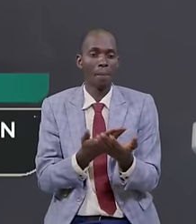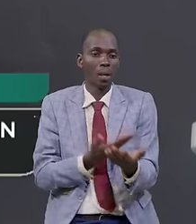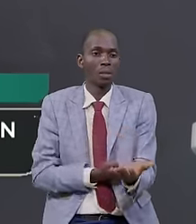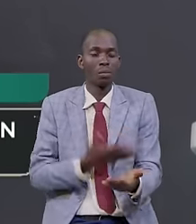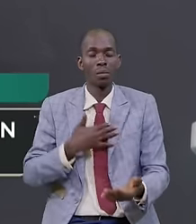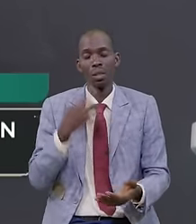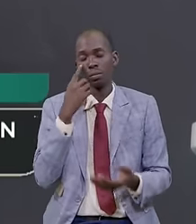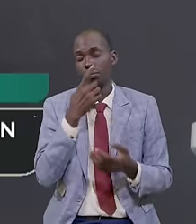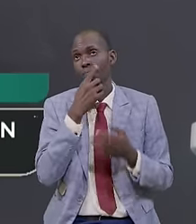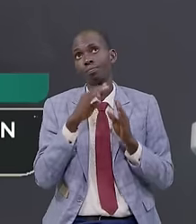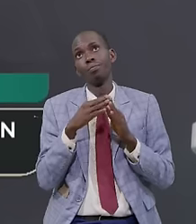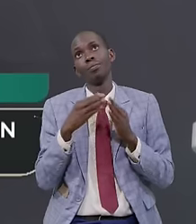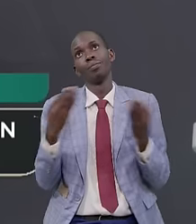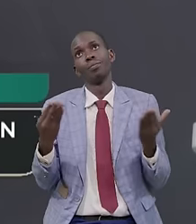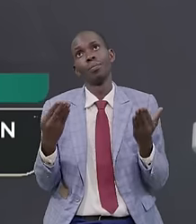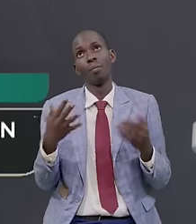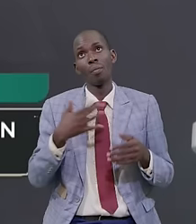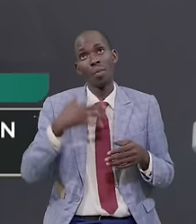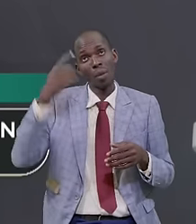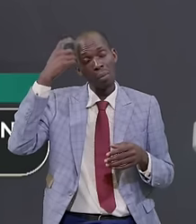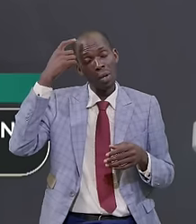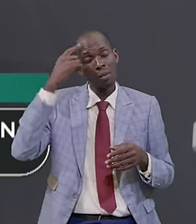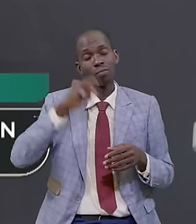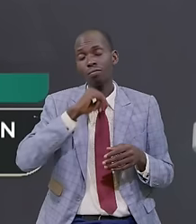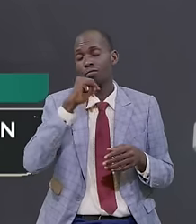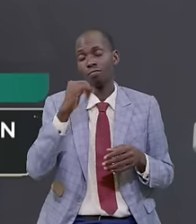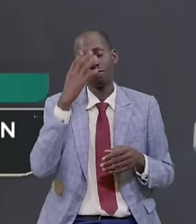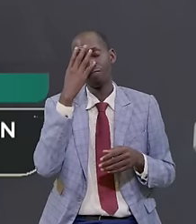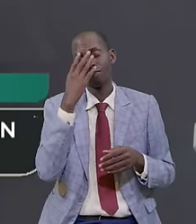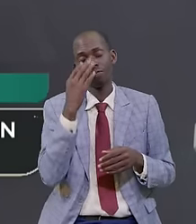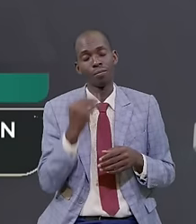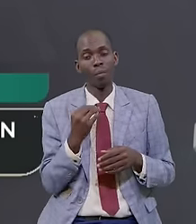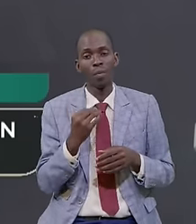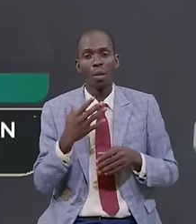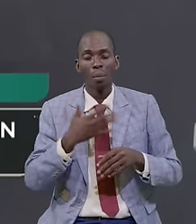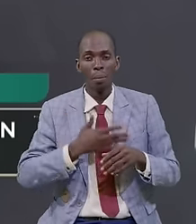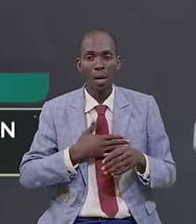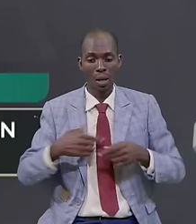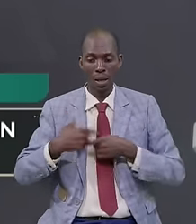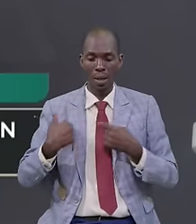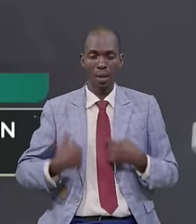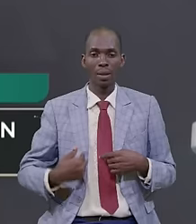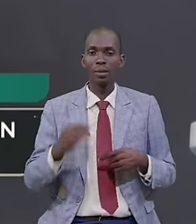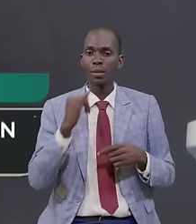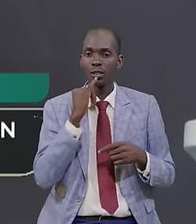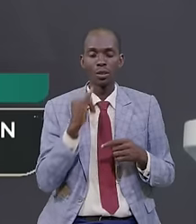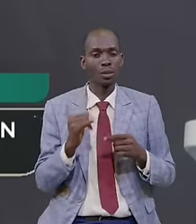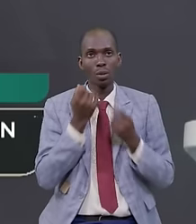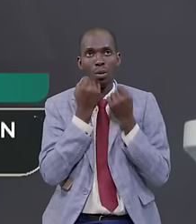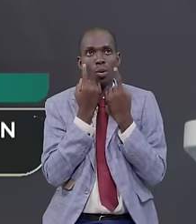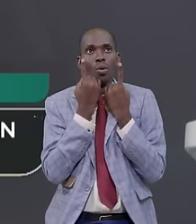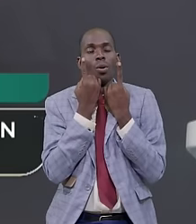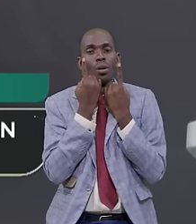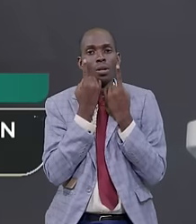My mind is alert. My heart is awake. And I read